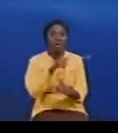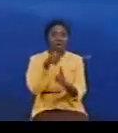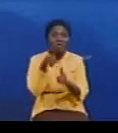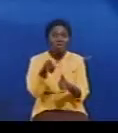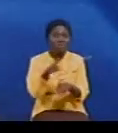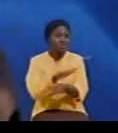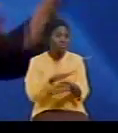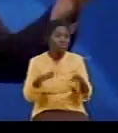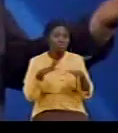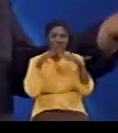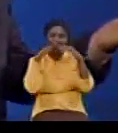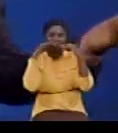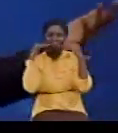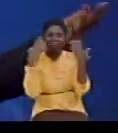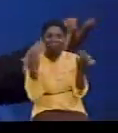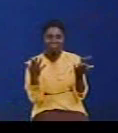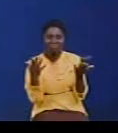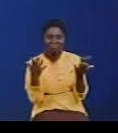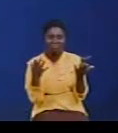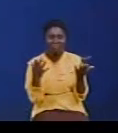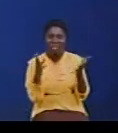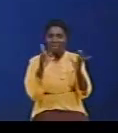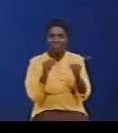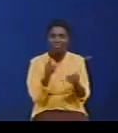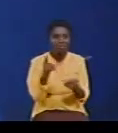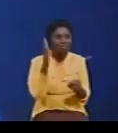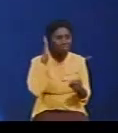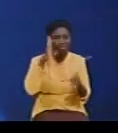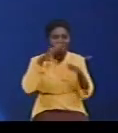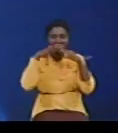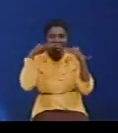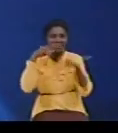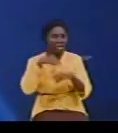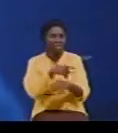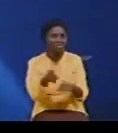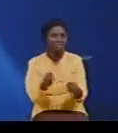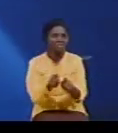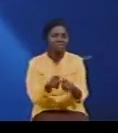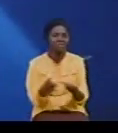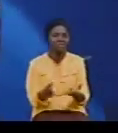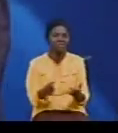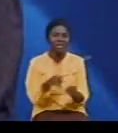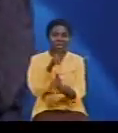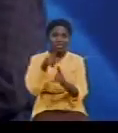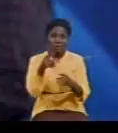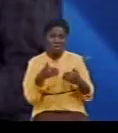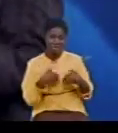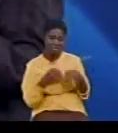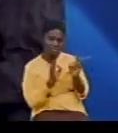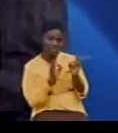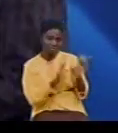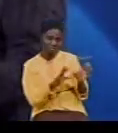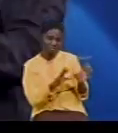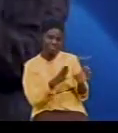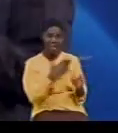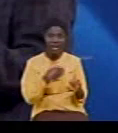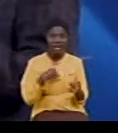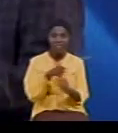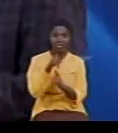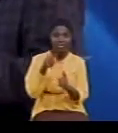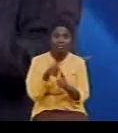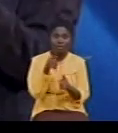smile, nobody will also smile at you. When you have hatred, and when you